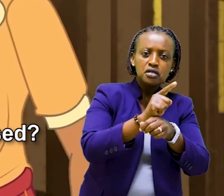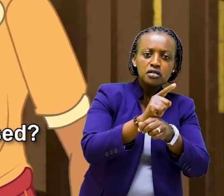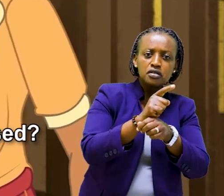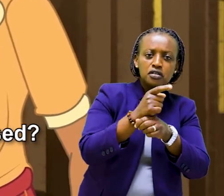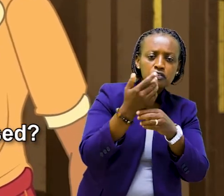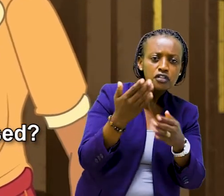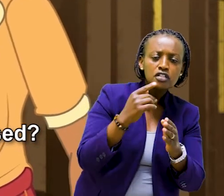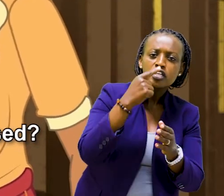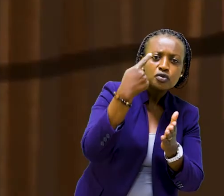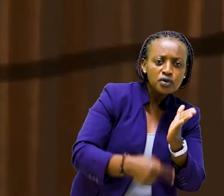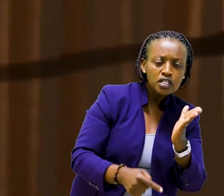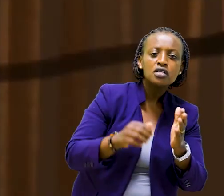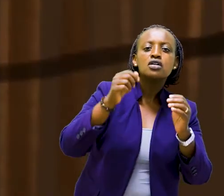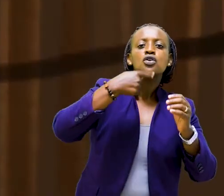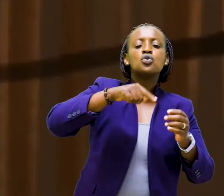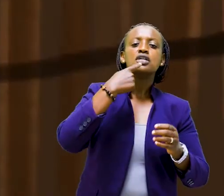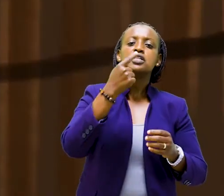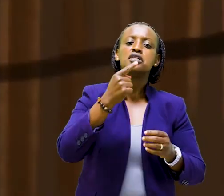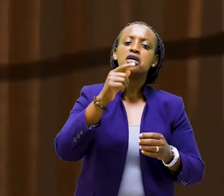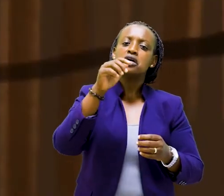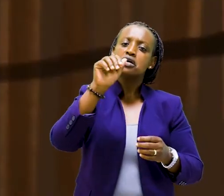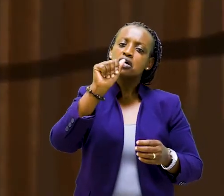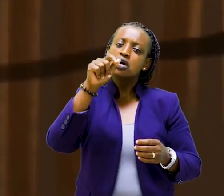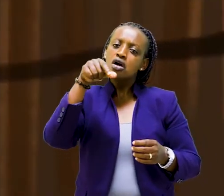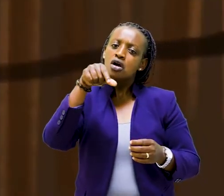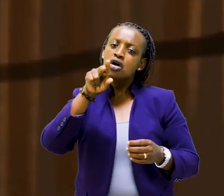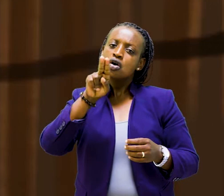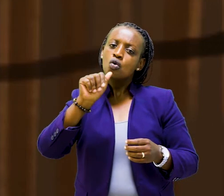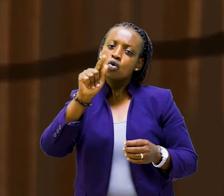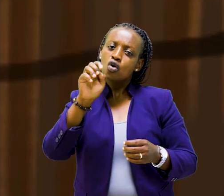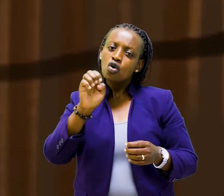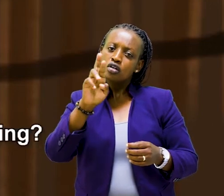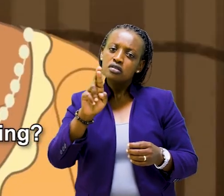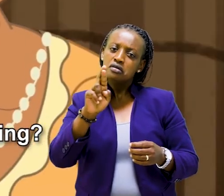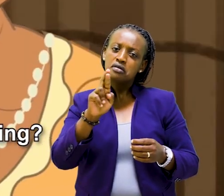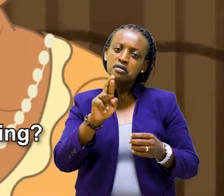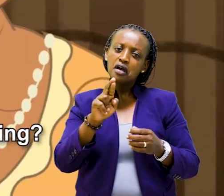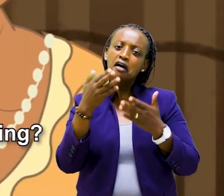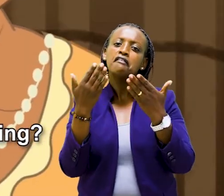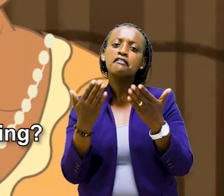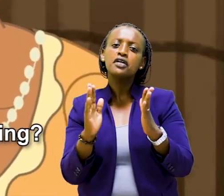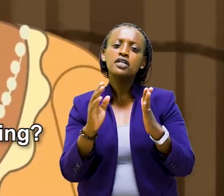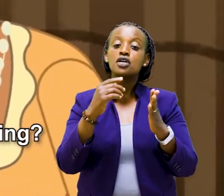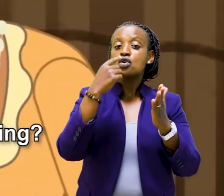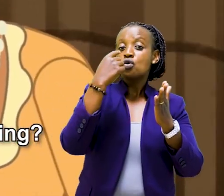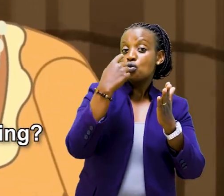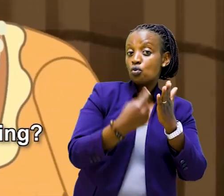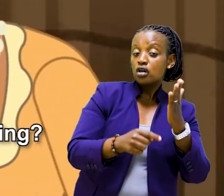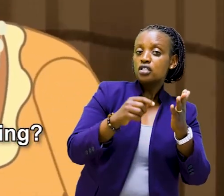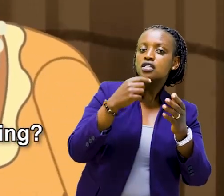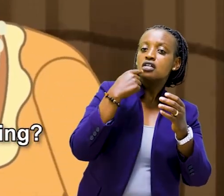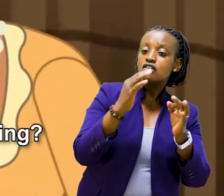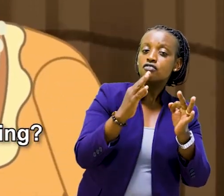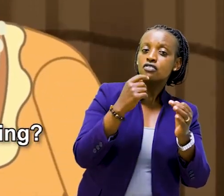have passed? We say a quarter past. And what do we say